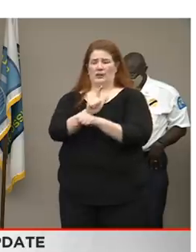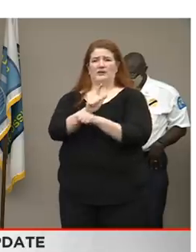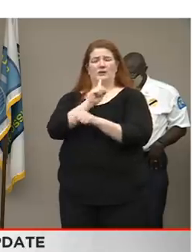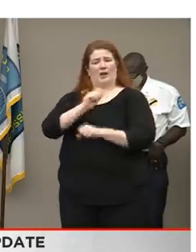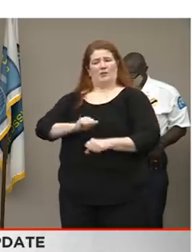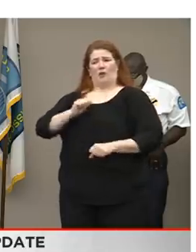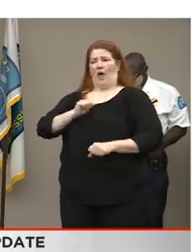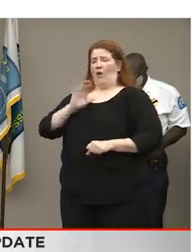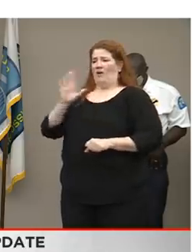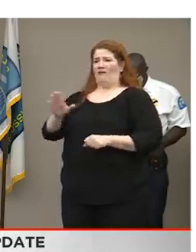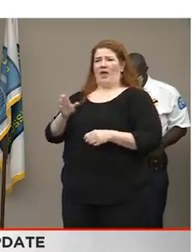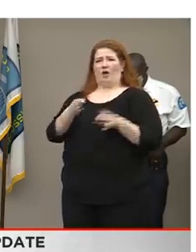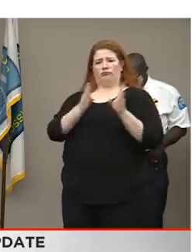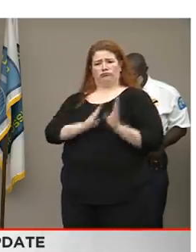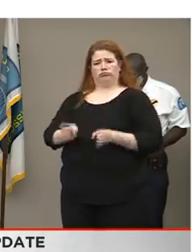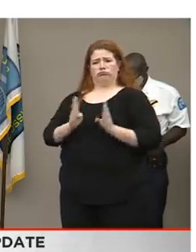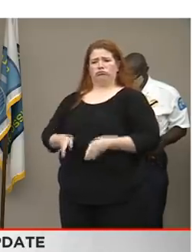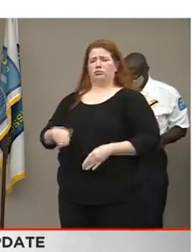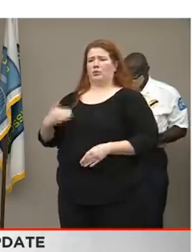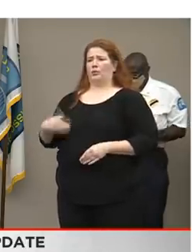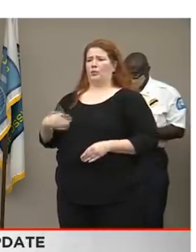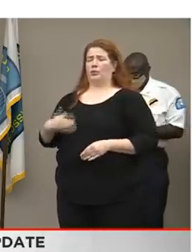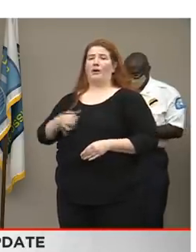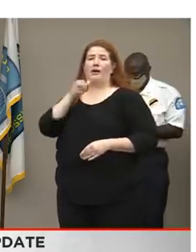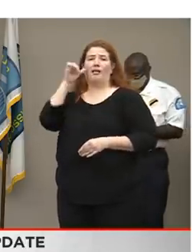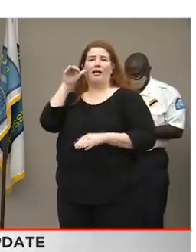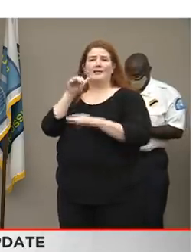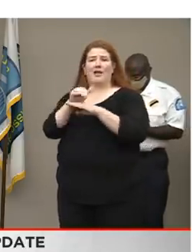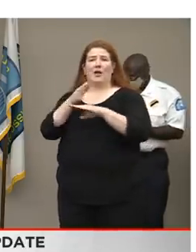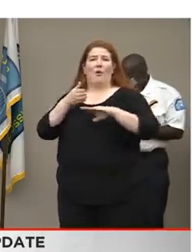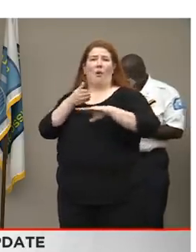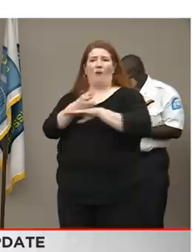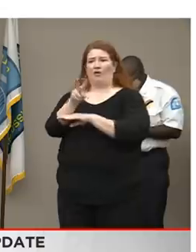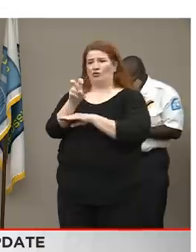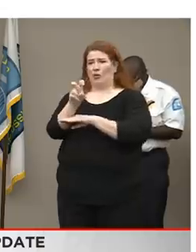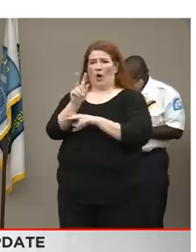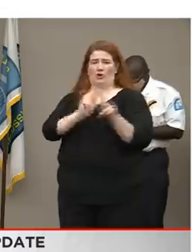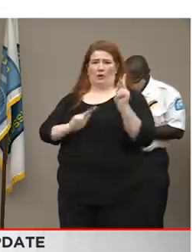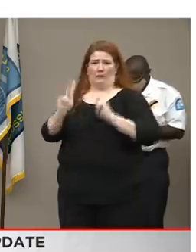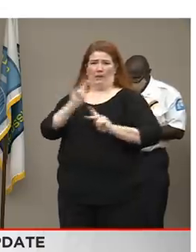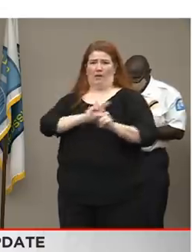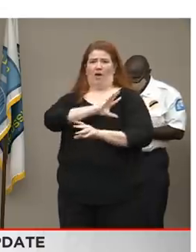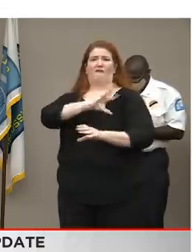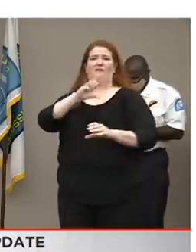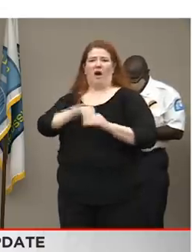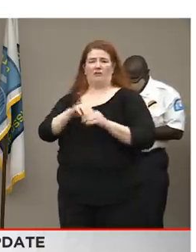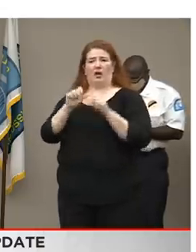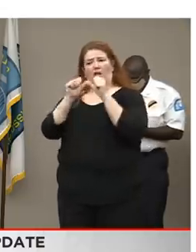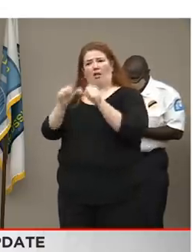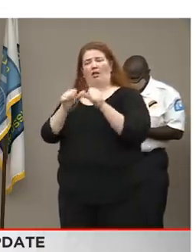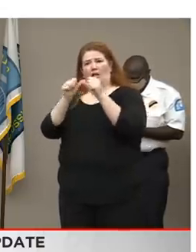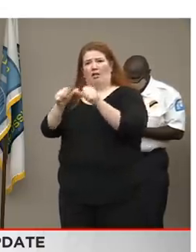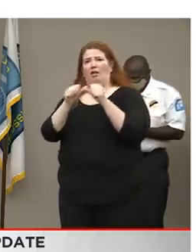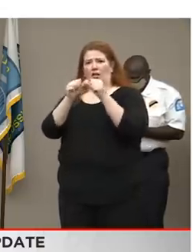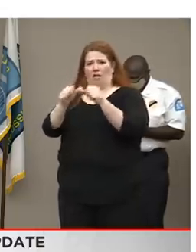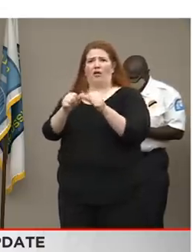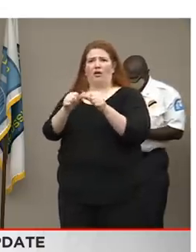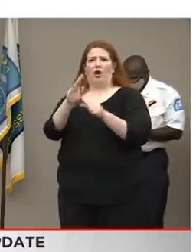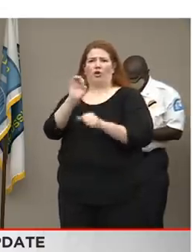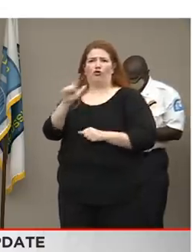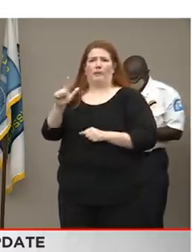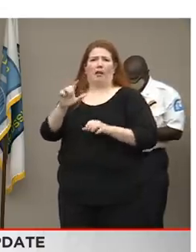things get scary. And that's why, you know, the smart people lay low. They have laid low and they're leaving and